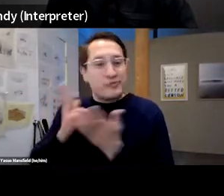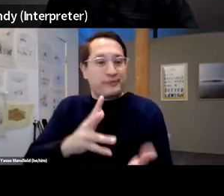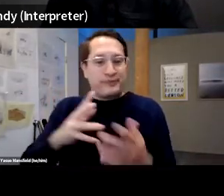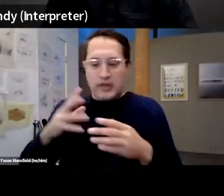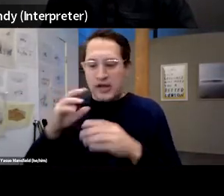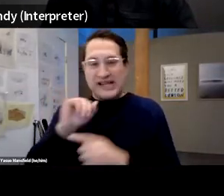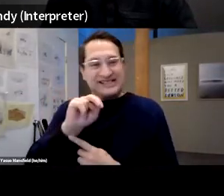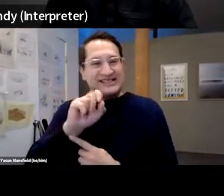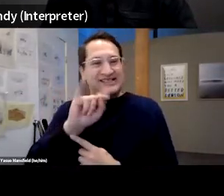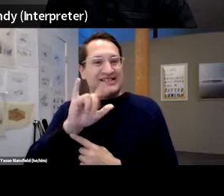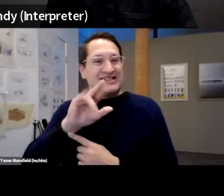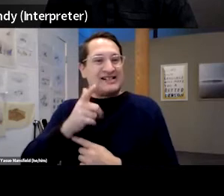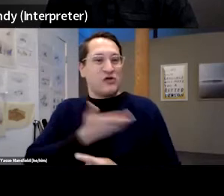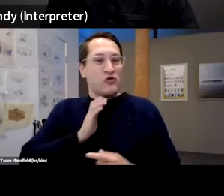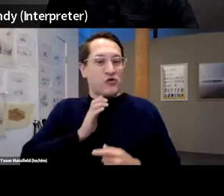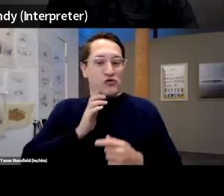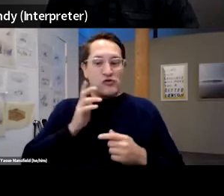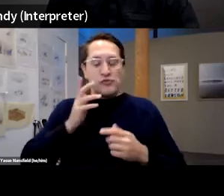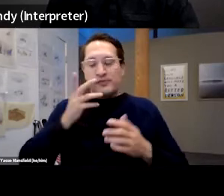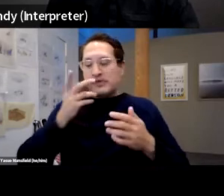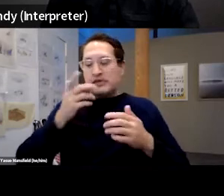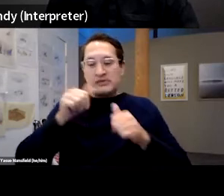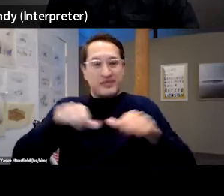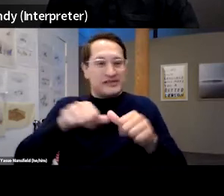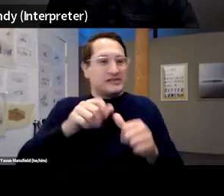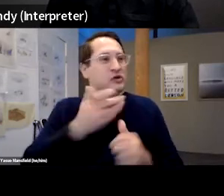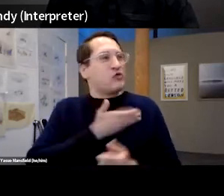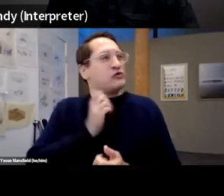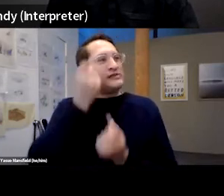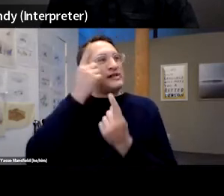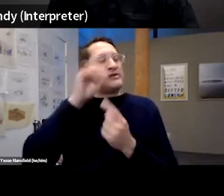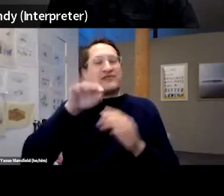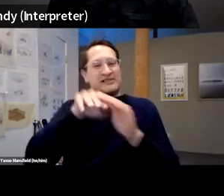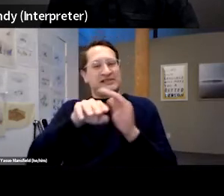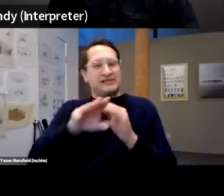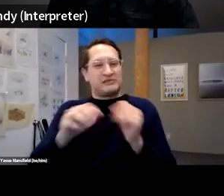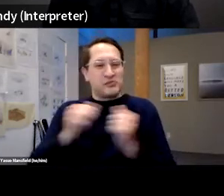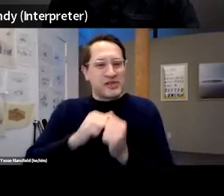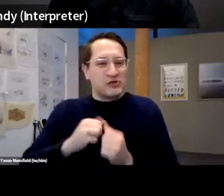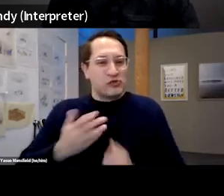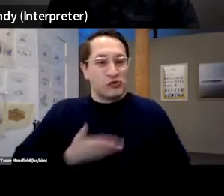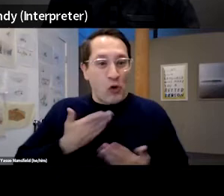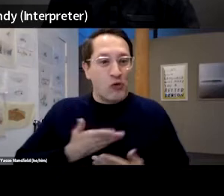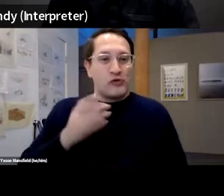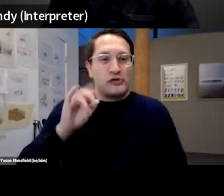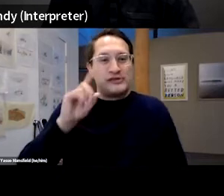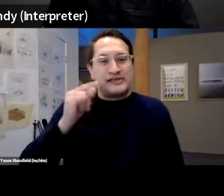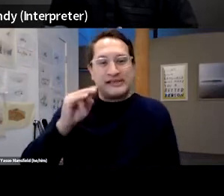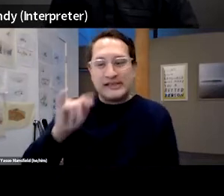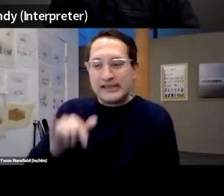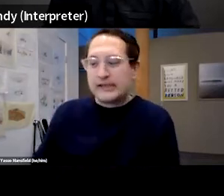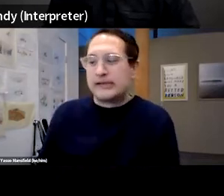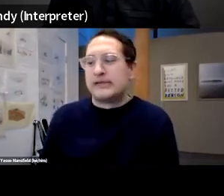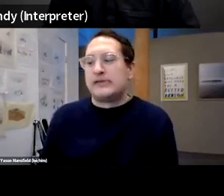at bringing in and instilling our spaces, our understanding of accessibility